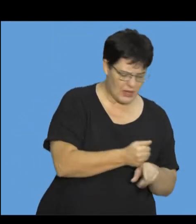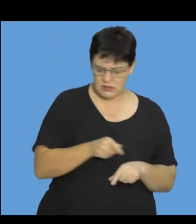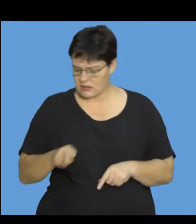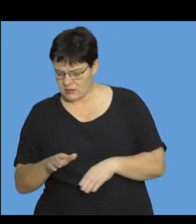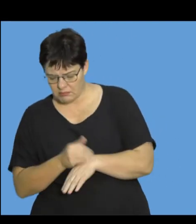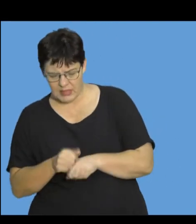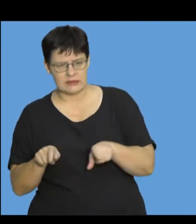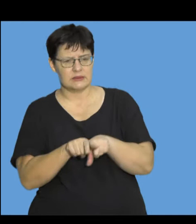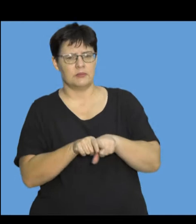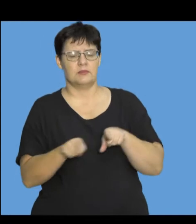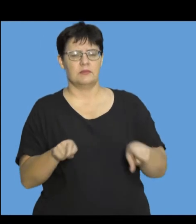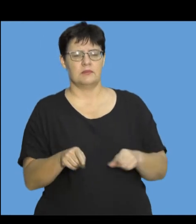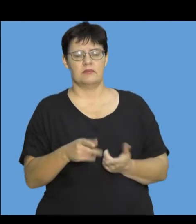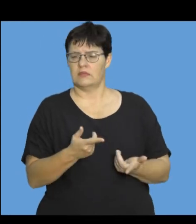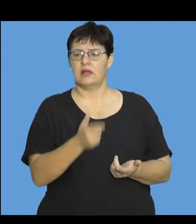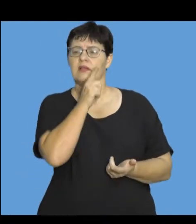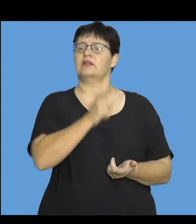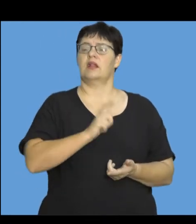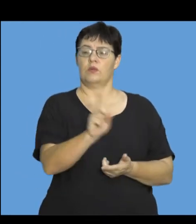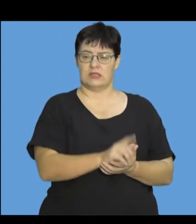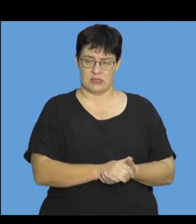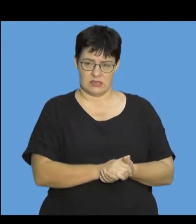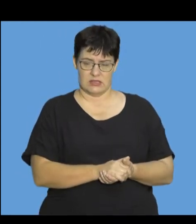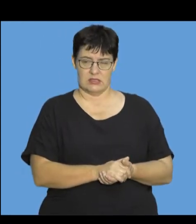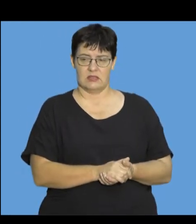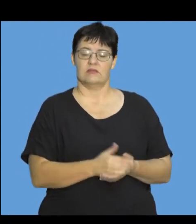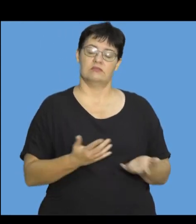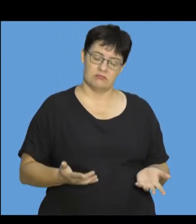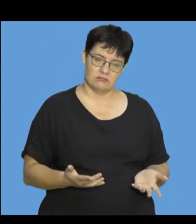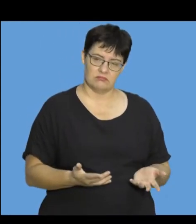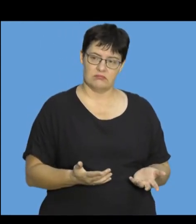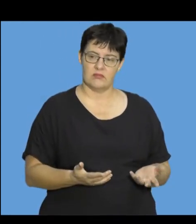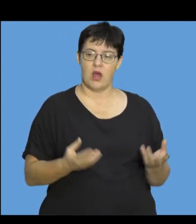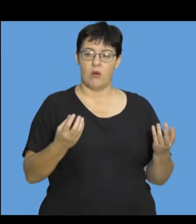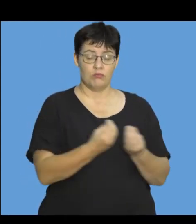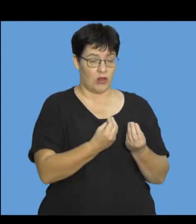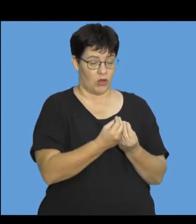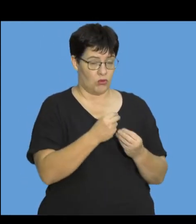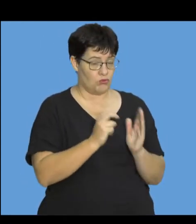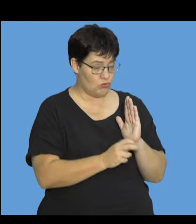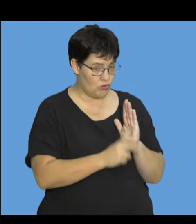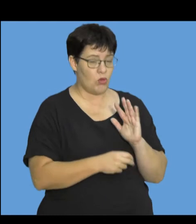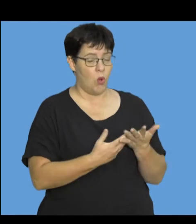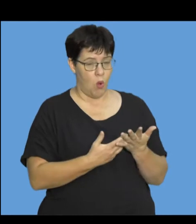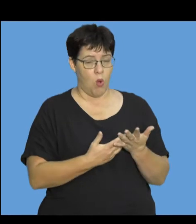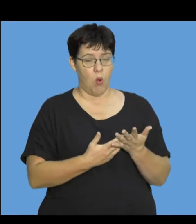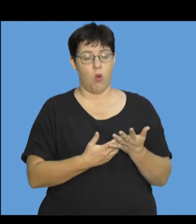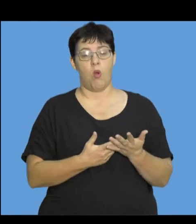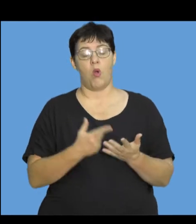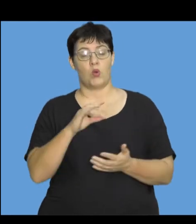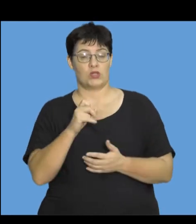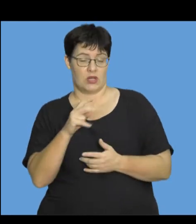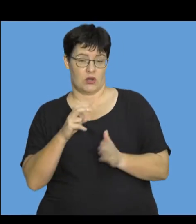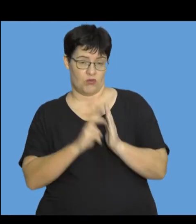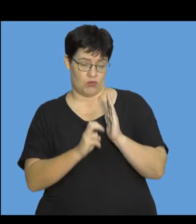that base there. What does that tell us? Then we can apply either the product rule or the quotient rule, depending